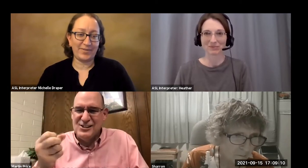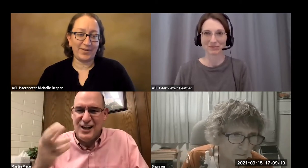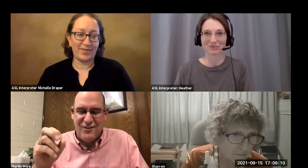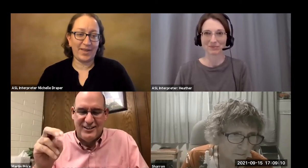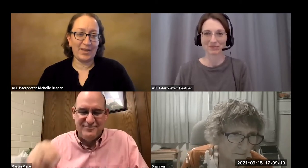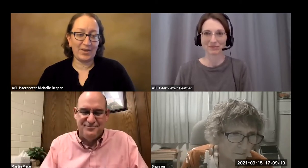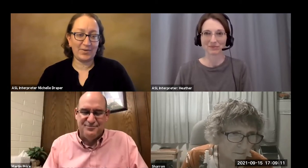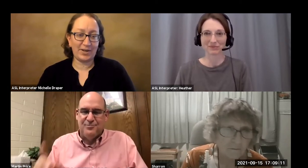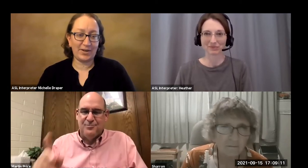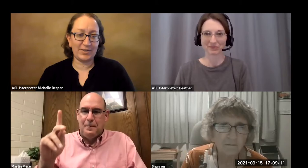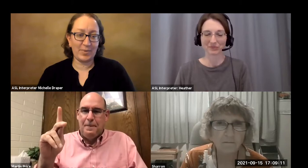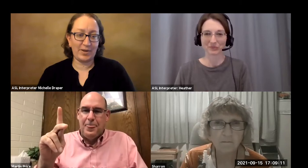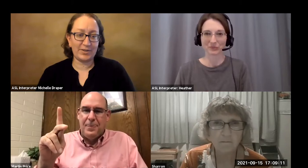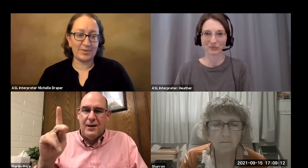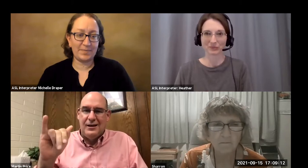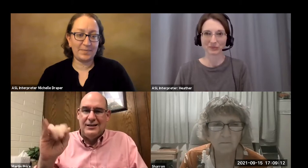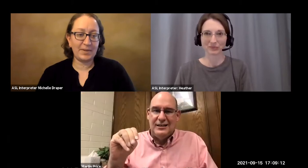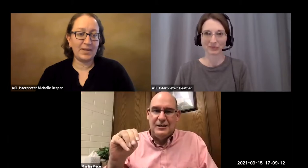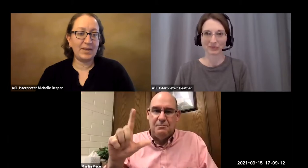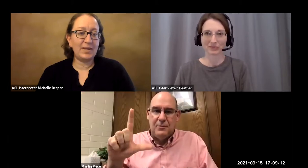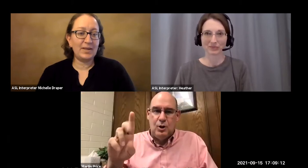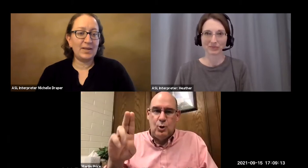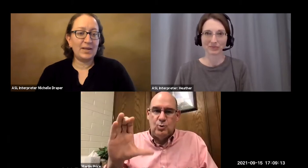Wonderful. Wonderful. Thank you, Sharon, so much.